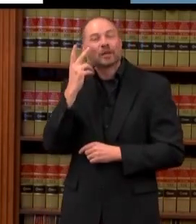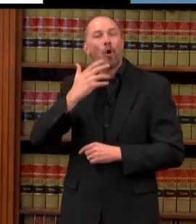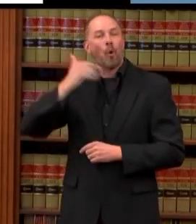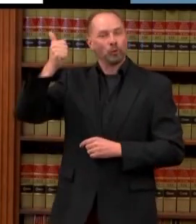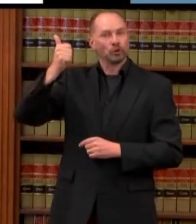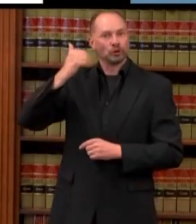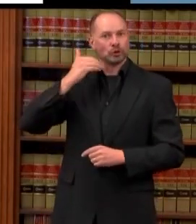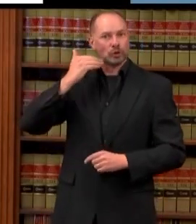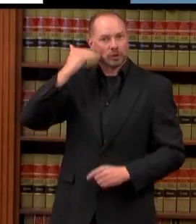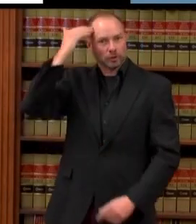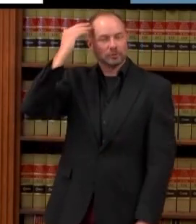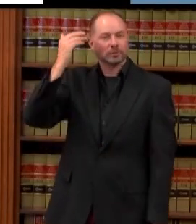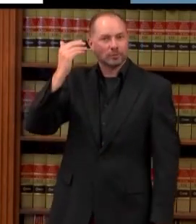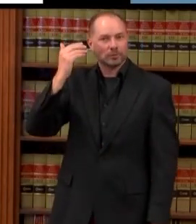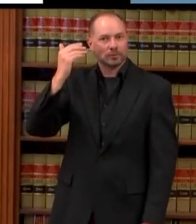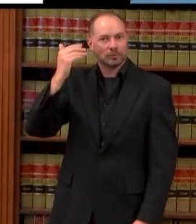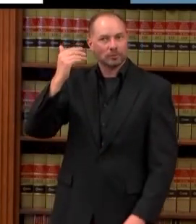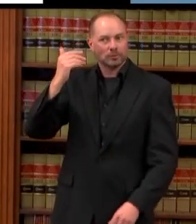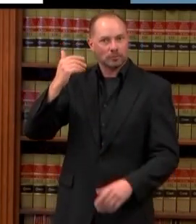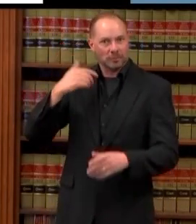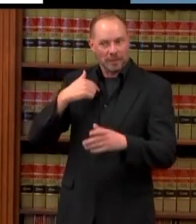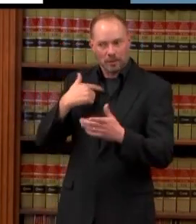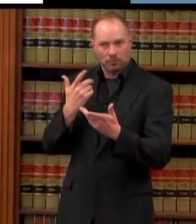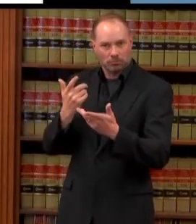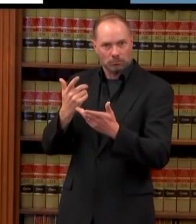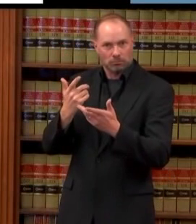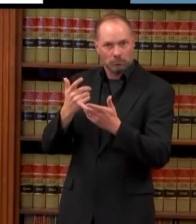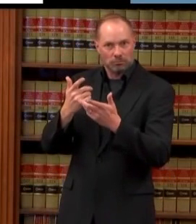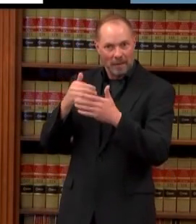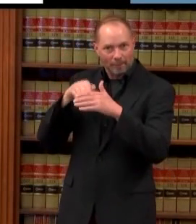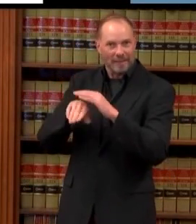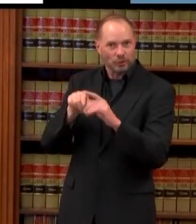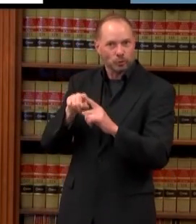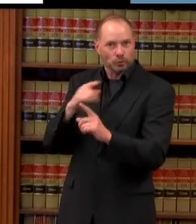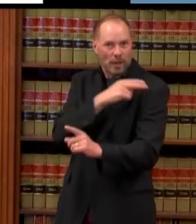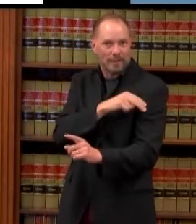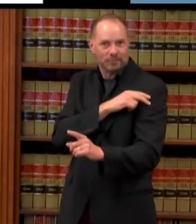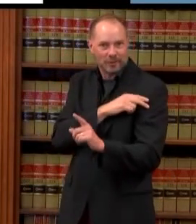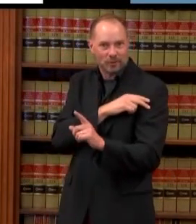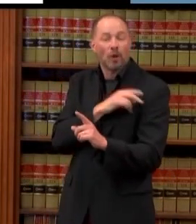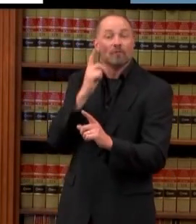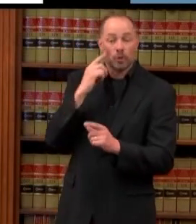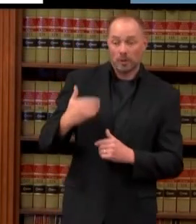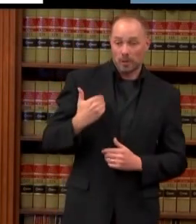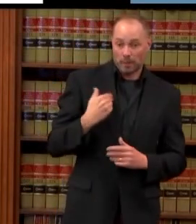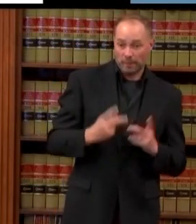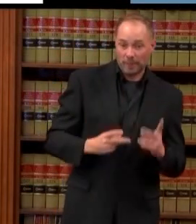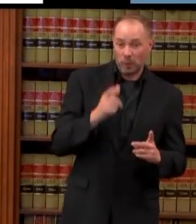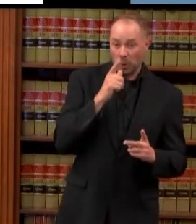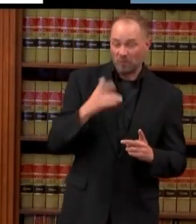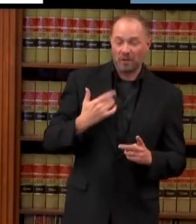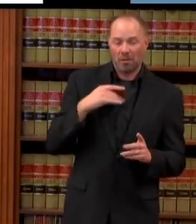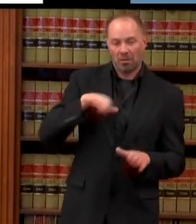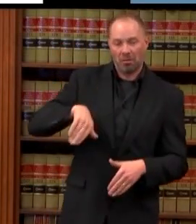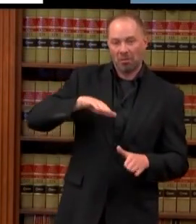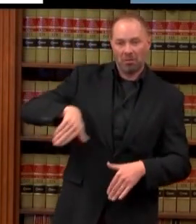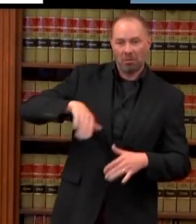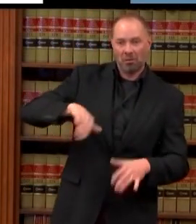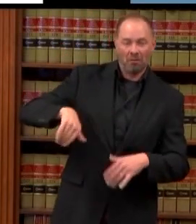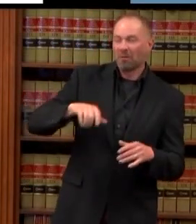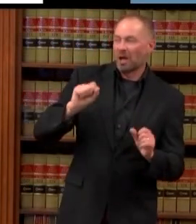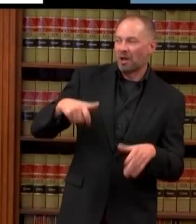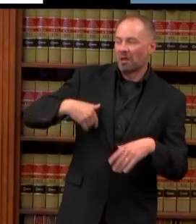again, being admitted to the hospital. So for those younger adults who feel like you